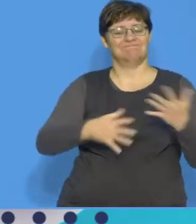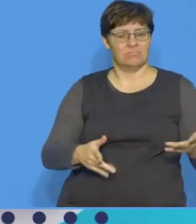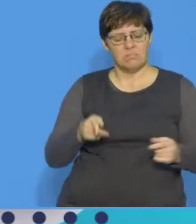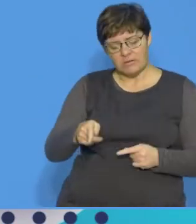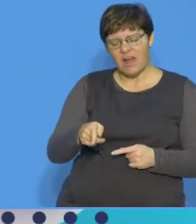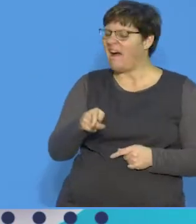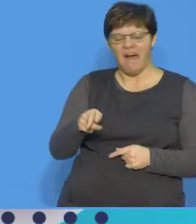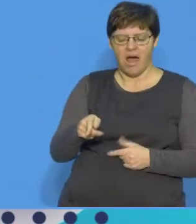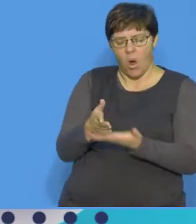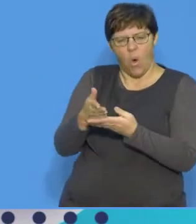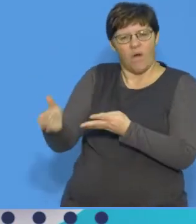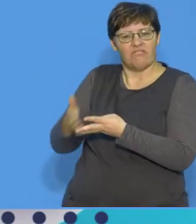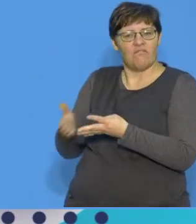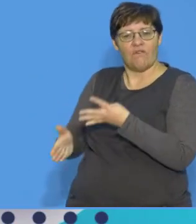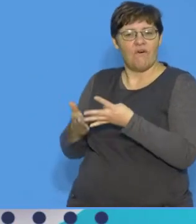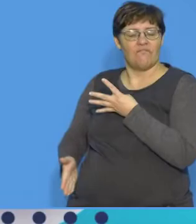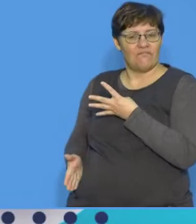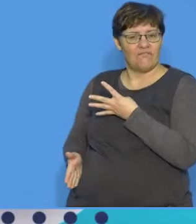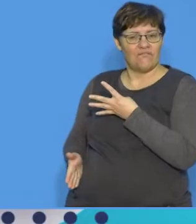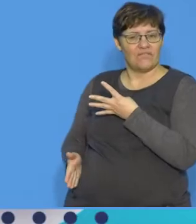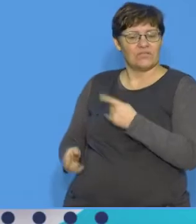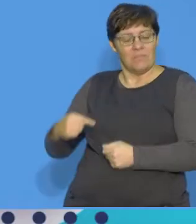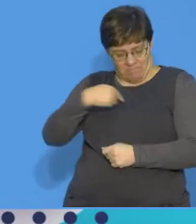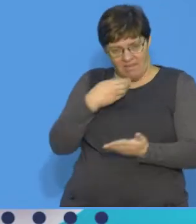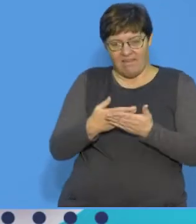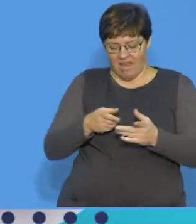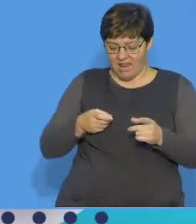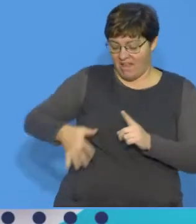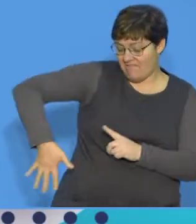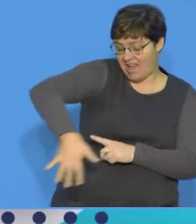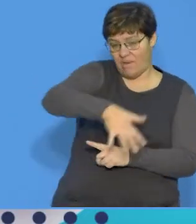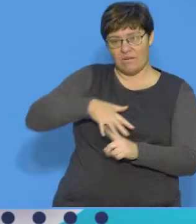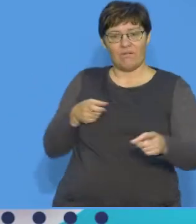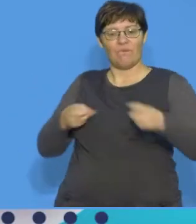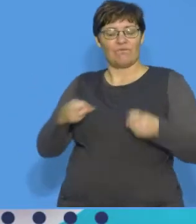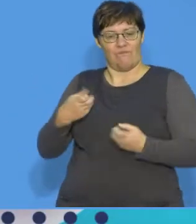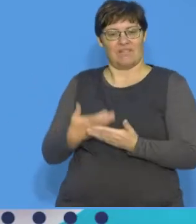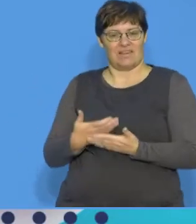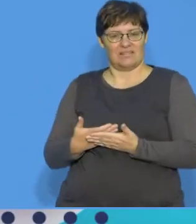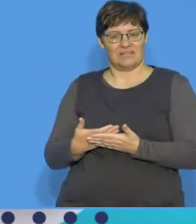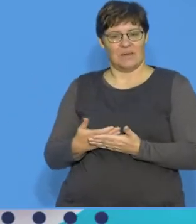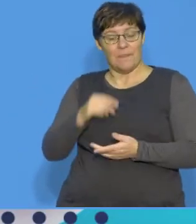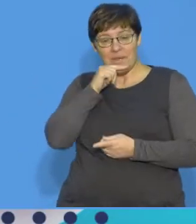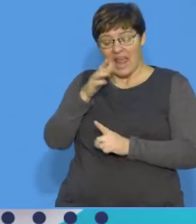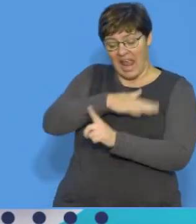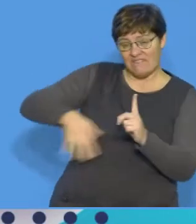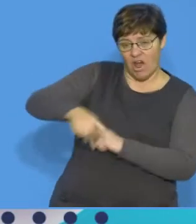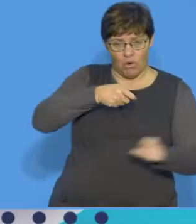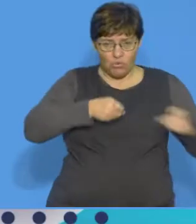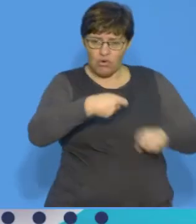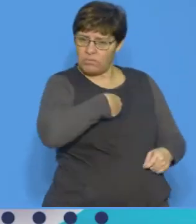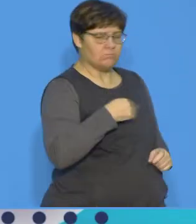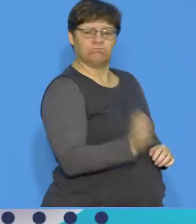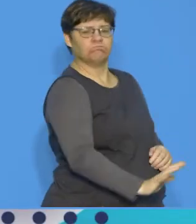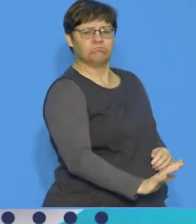find ways to control the environment instead of the environment controlling